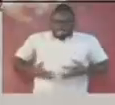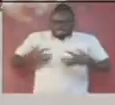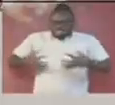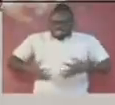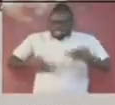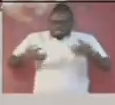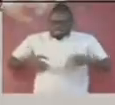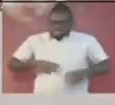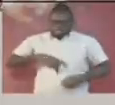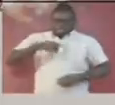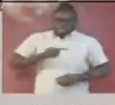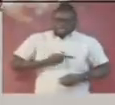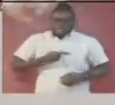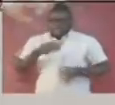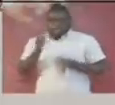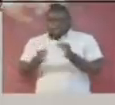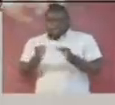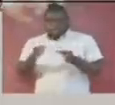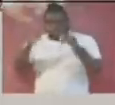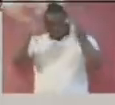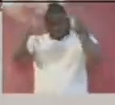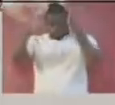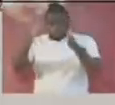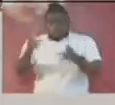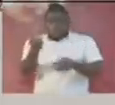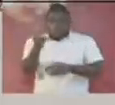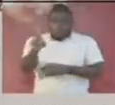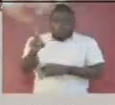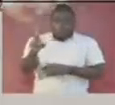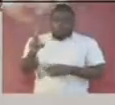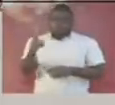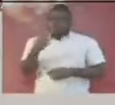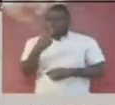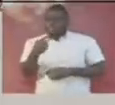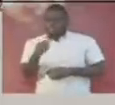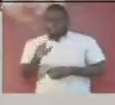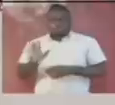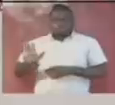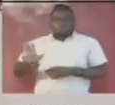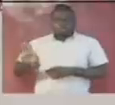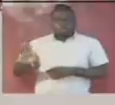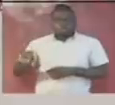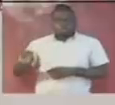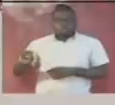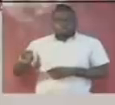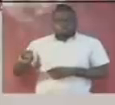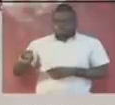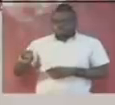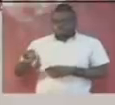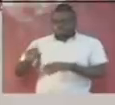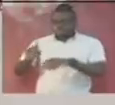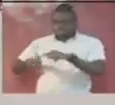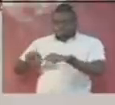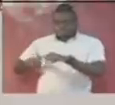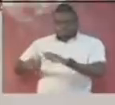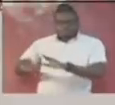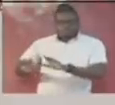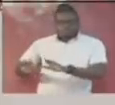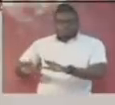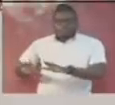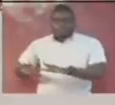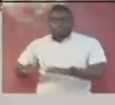doing something, because they've been prepared for it from before they return to school. Remind them about the importance of frequent